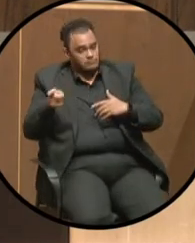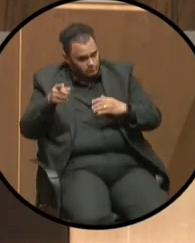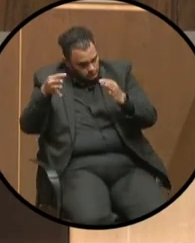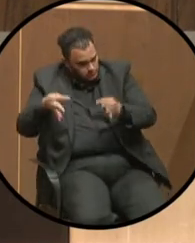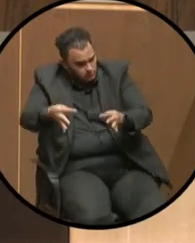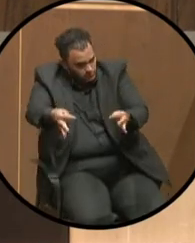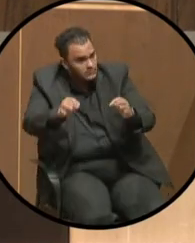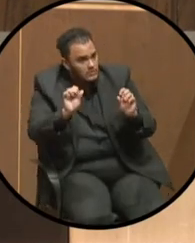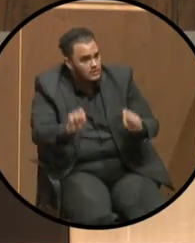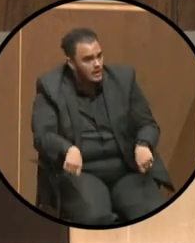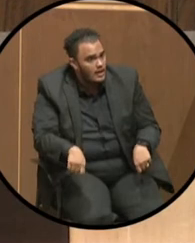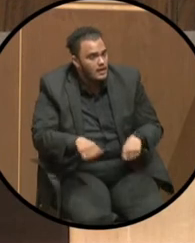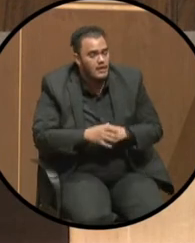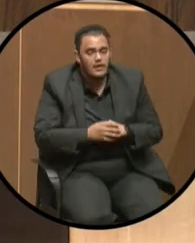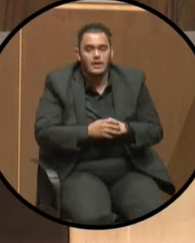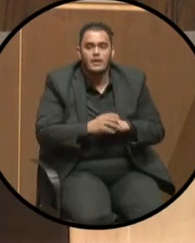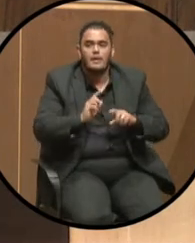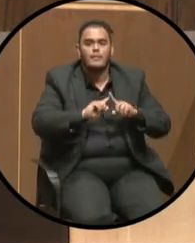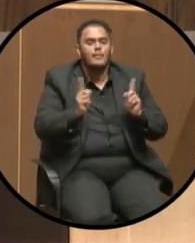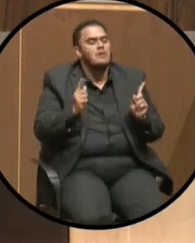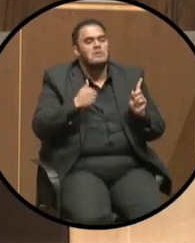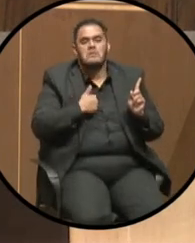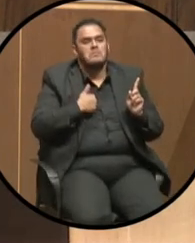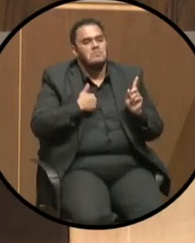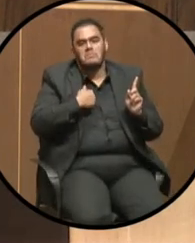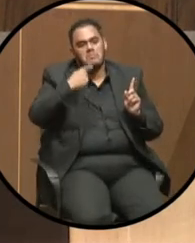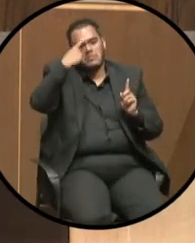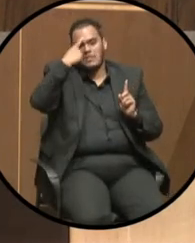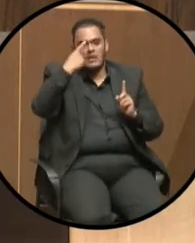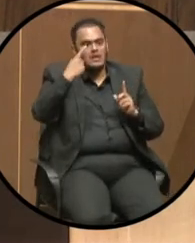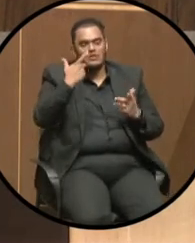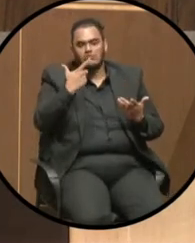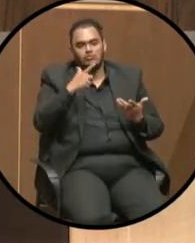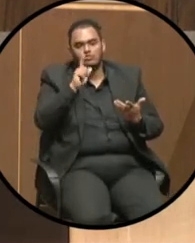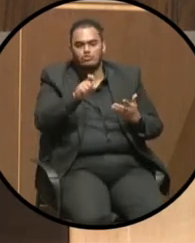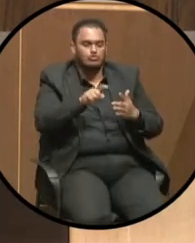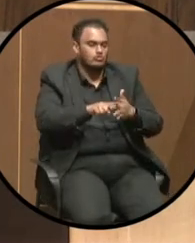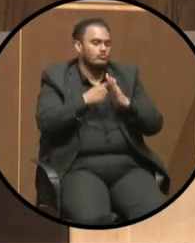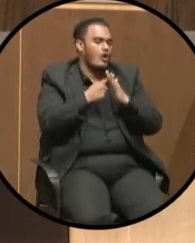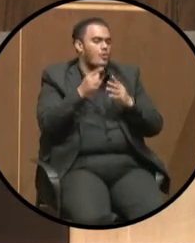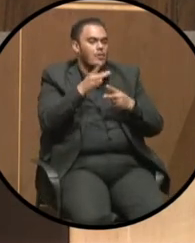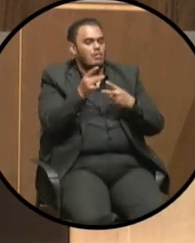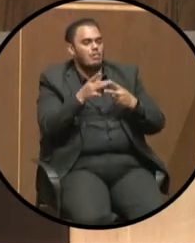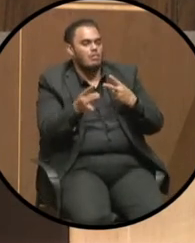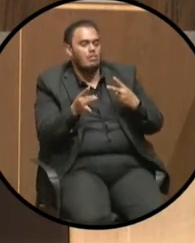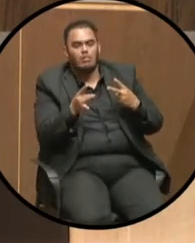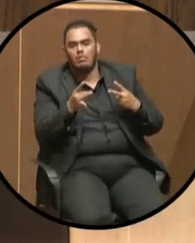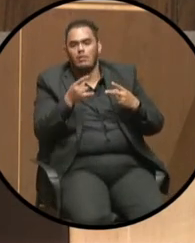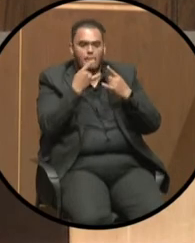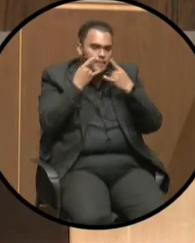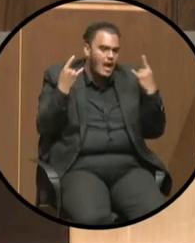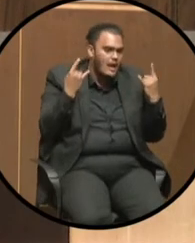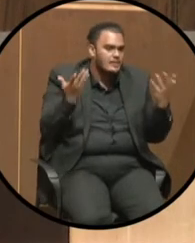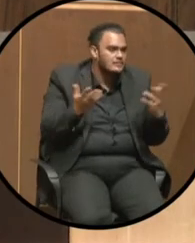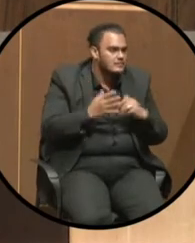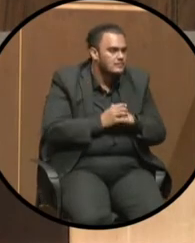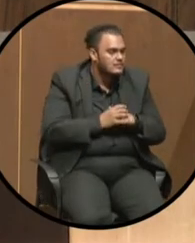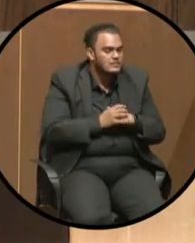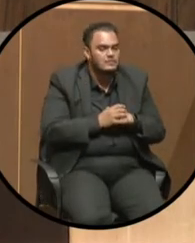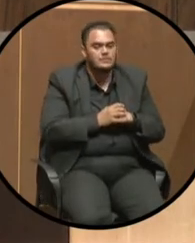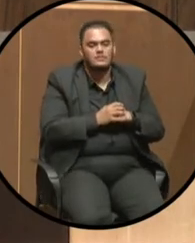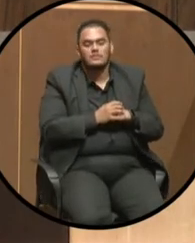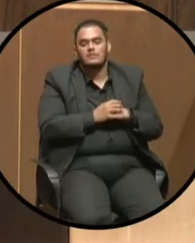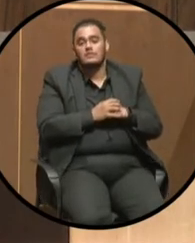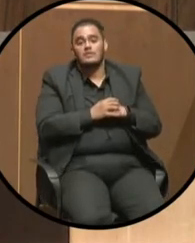that the school board should start with optional masks or the school year. The default should be